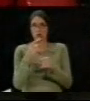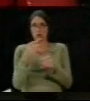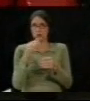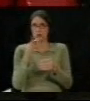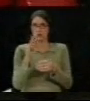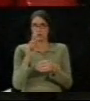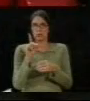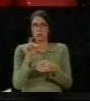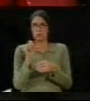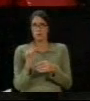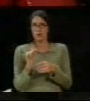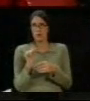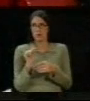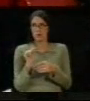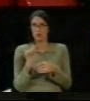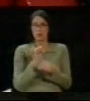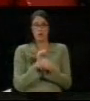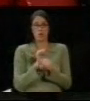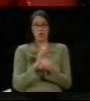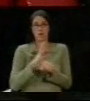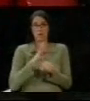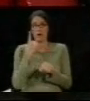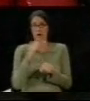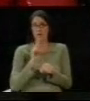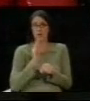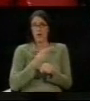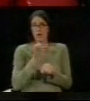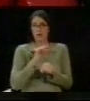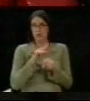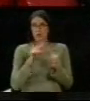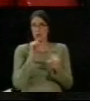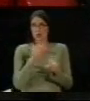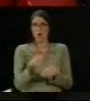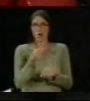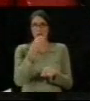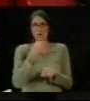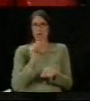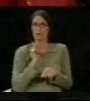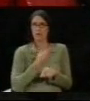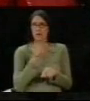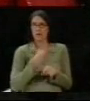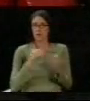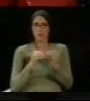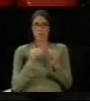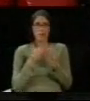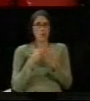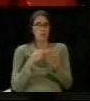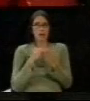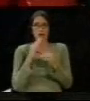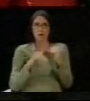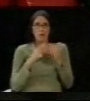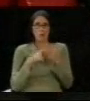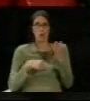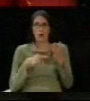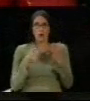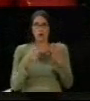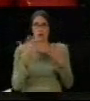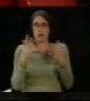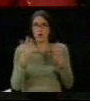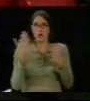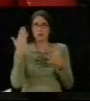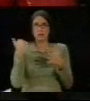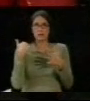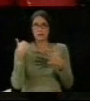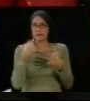it works fine for us too, but you're not giving us any more dollars than you had previously said you were going to